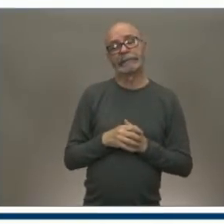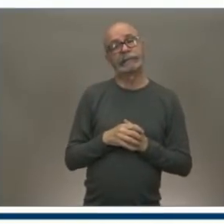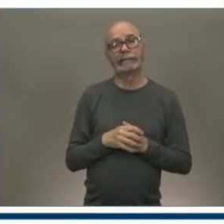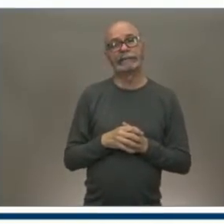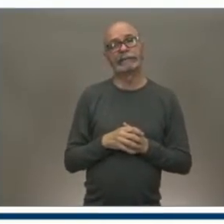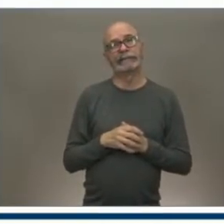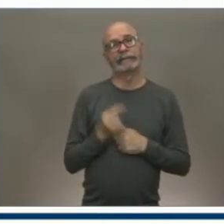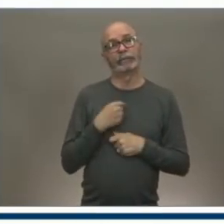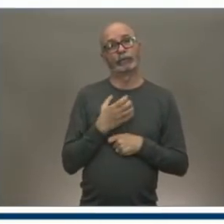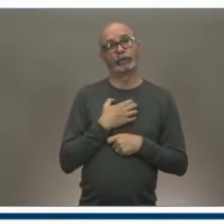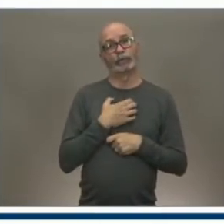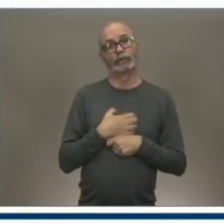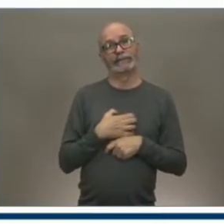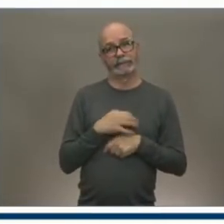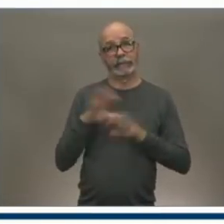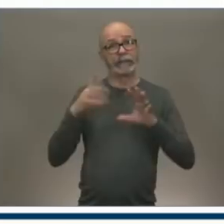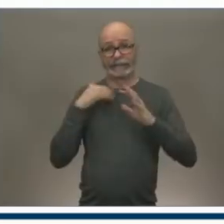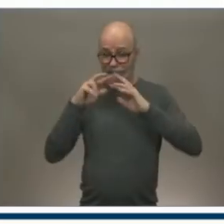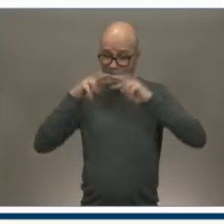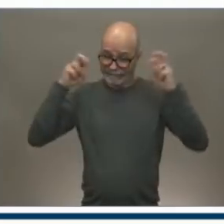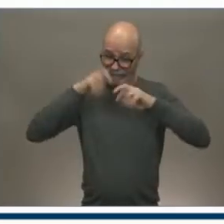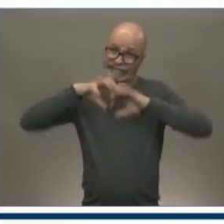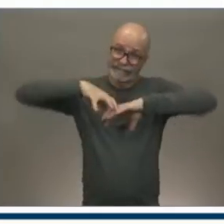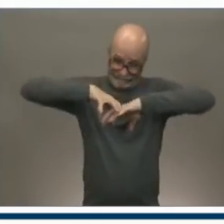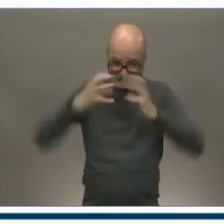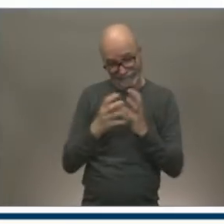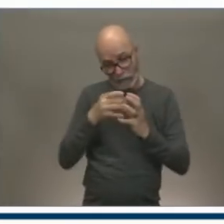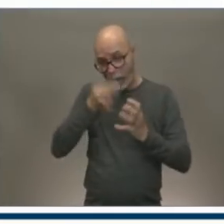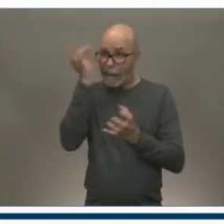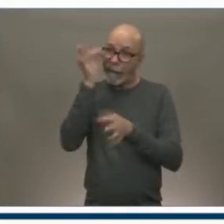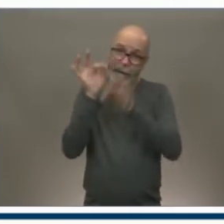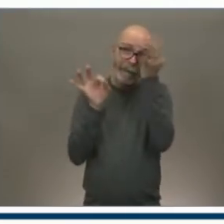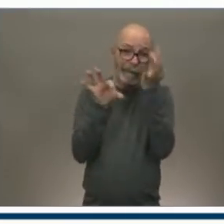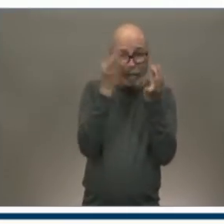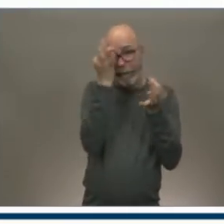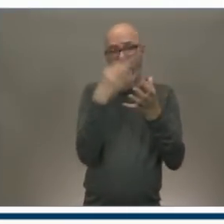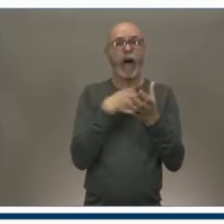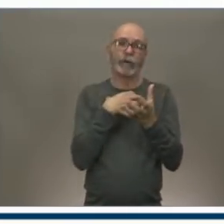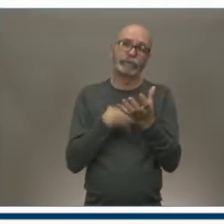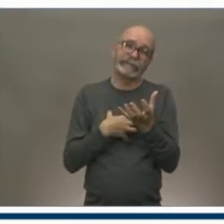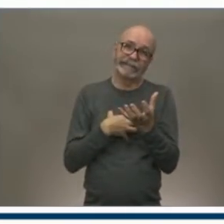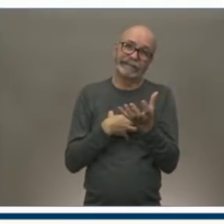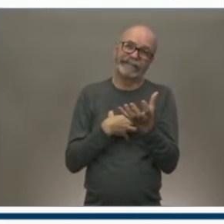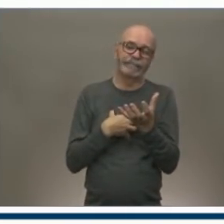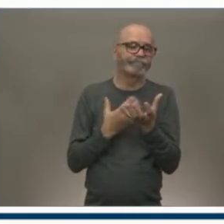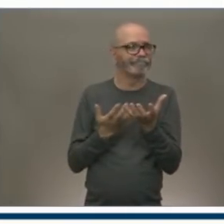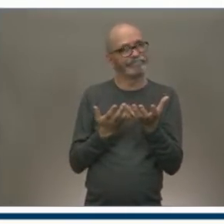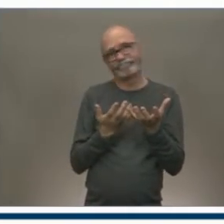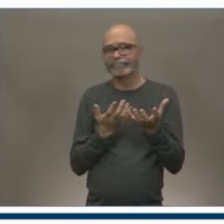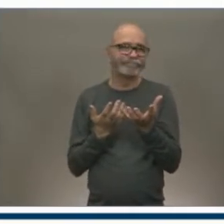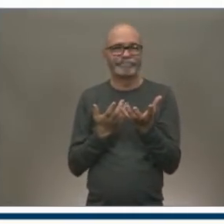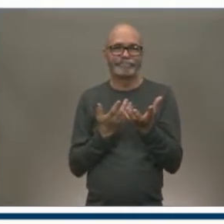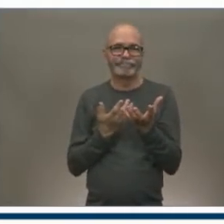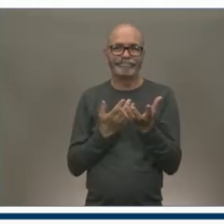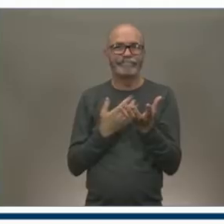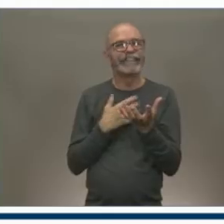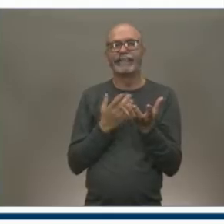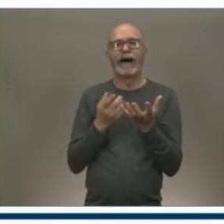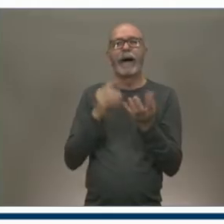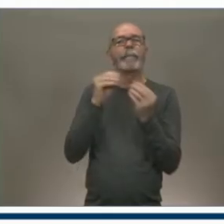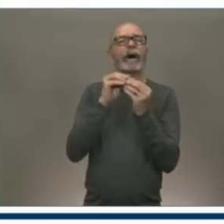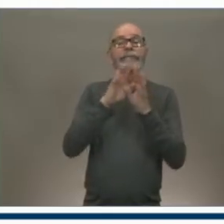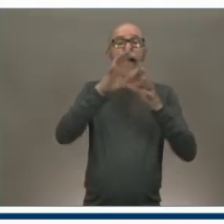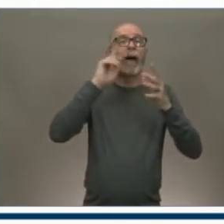really can't think more than 2 or 3 months ahead of time at the max. So I hope, Pat, that we're able to have